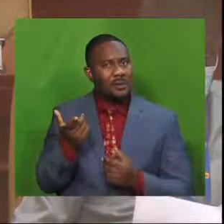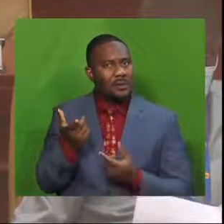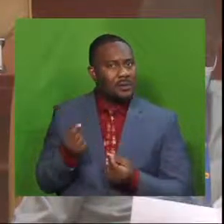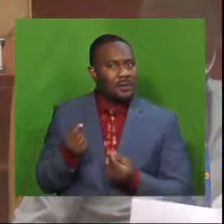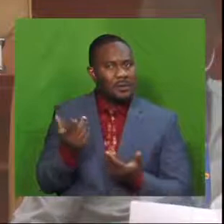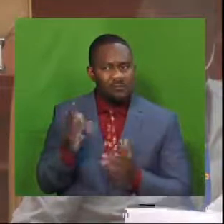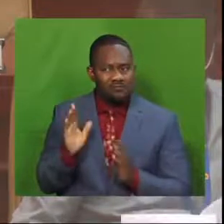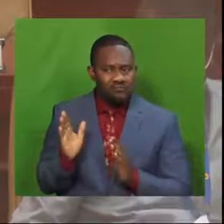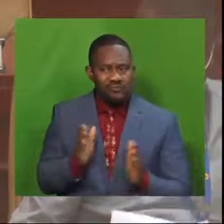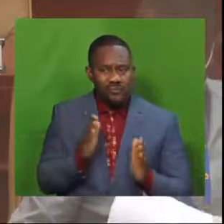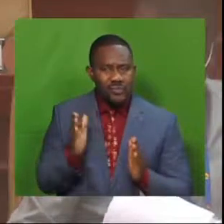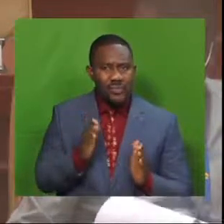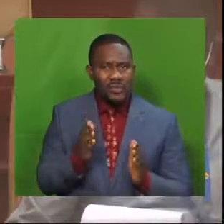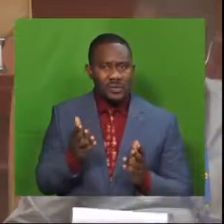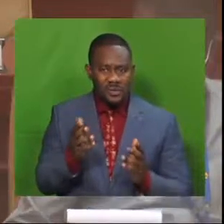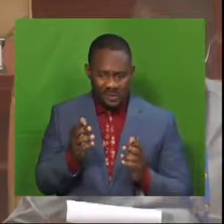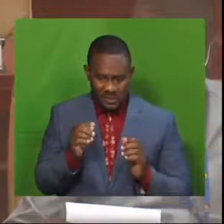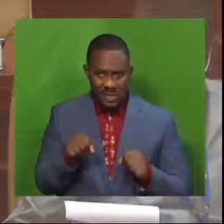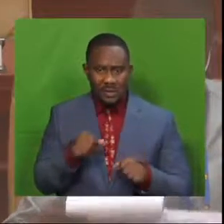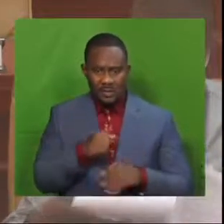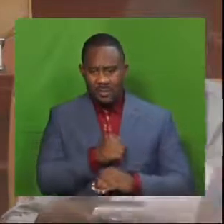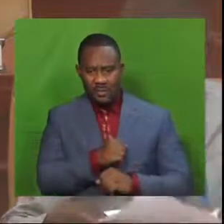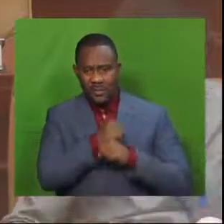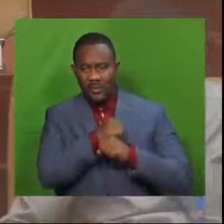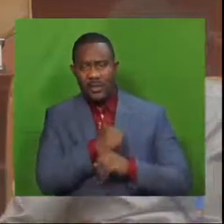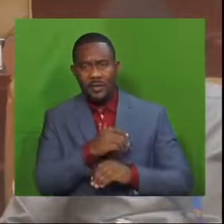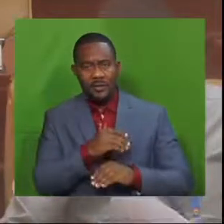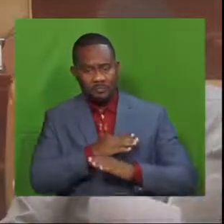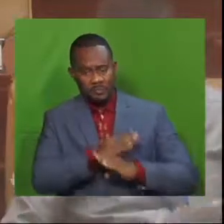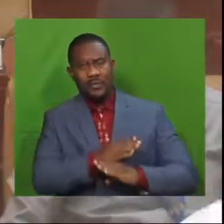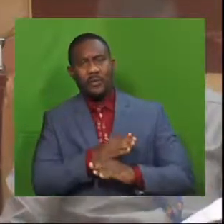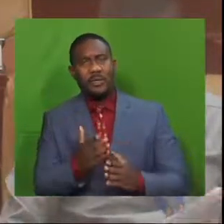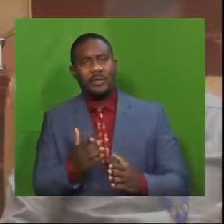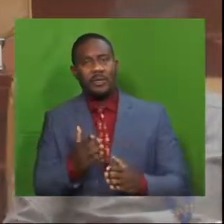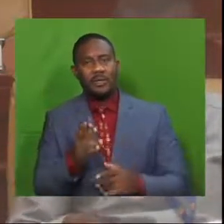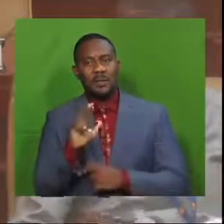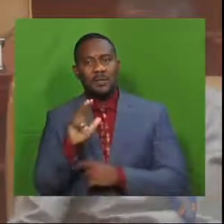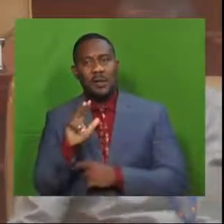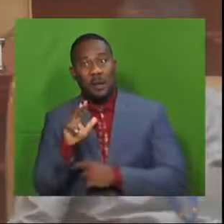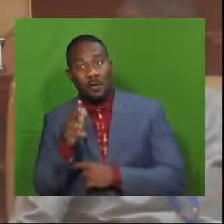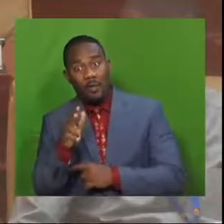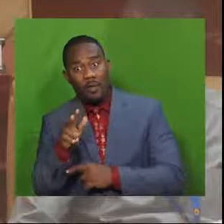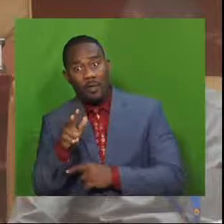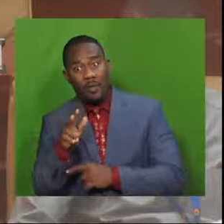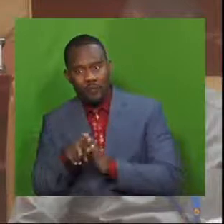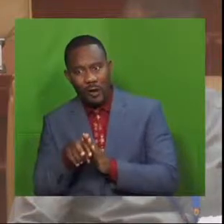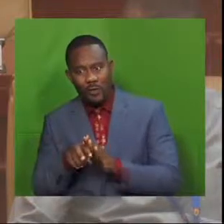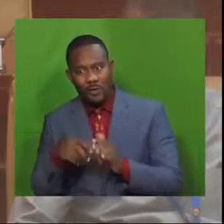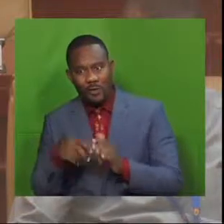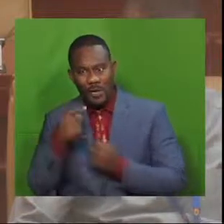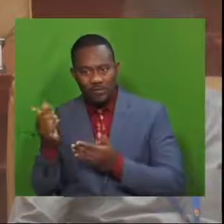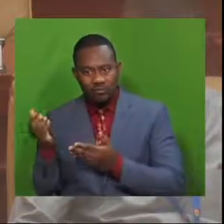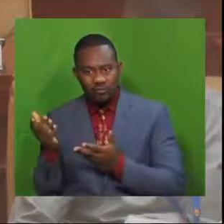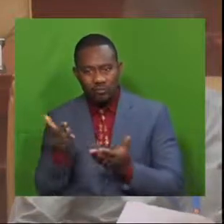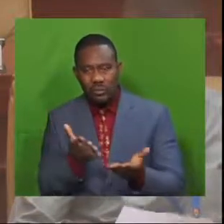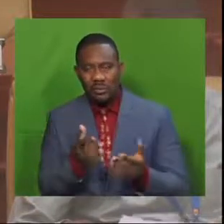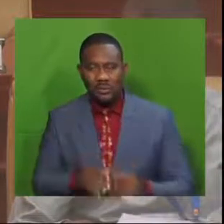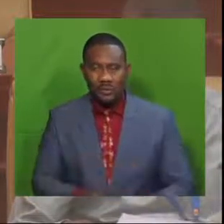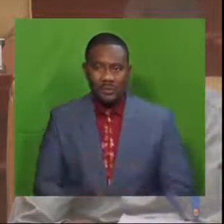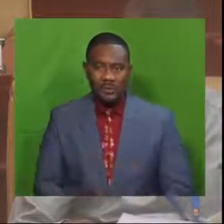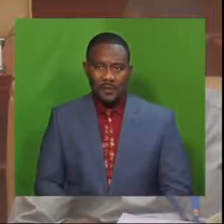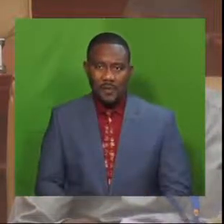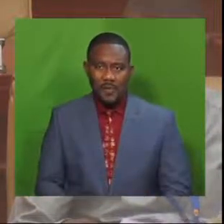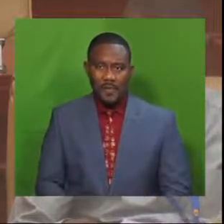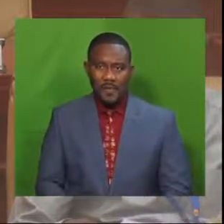is putting in place or has taken to ensure that as a country we